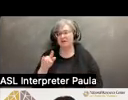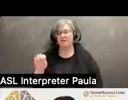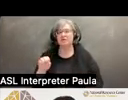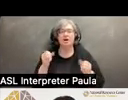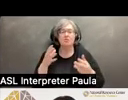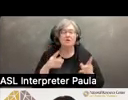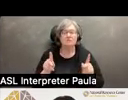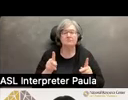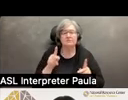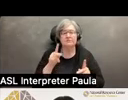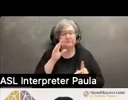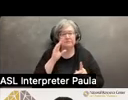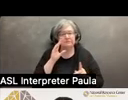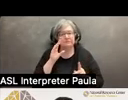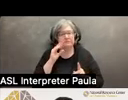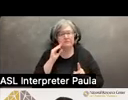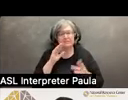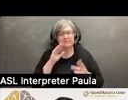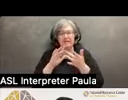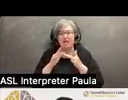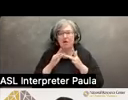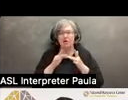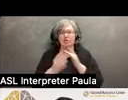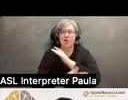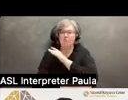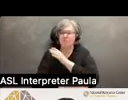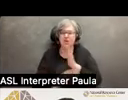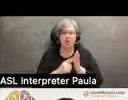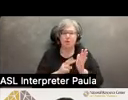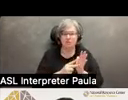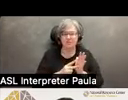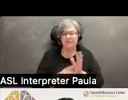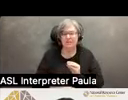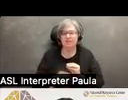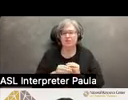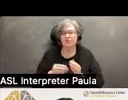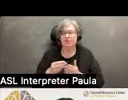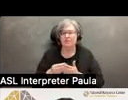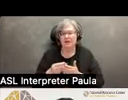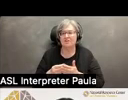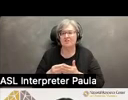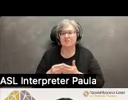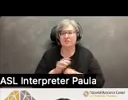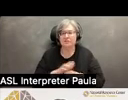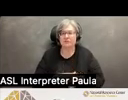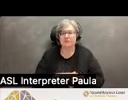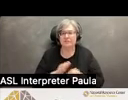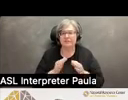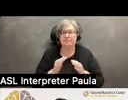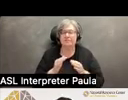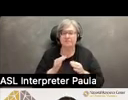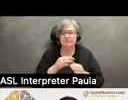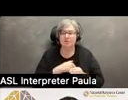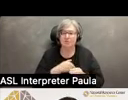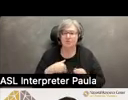impoverishment. Network impoverishment occurs when the addition of a financially distressed household member places an extra strain on